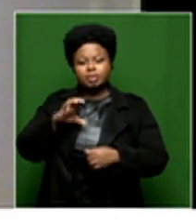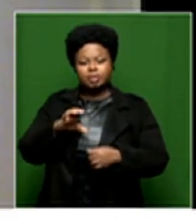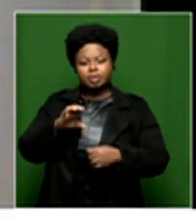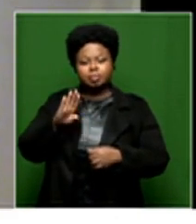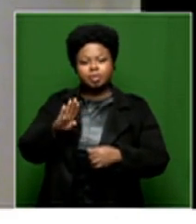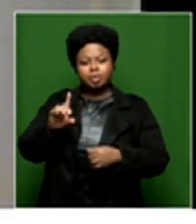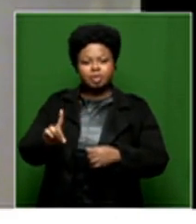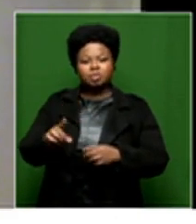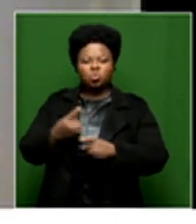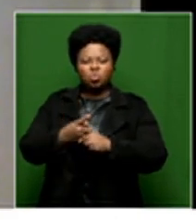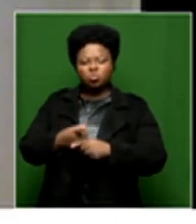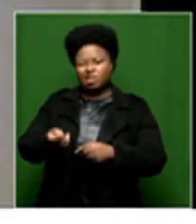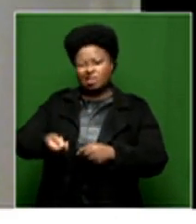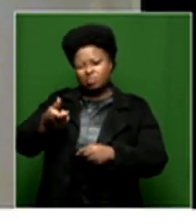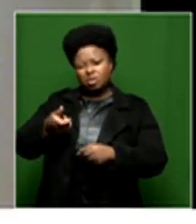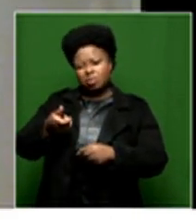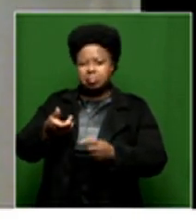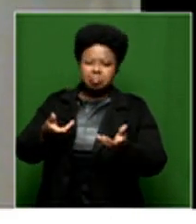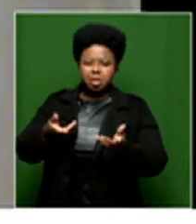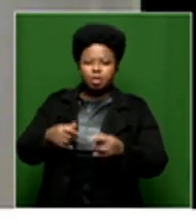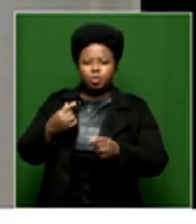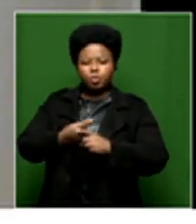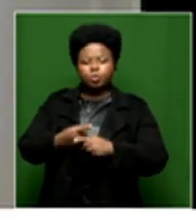CBD, which is a very mellow